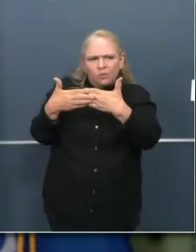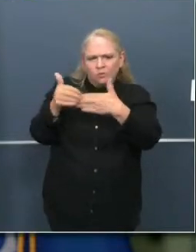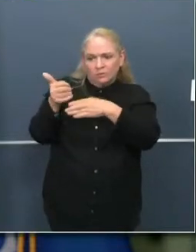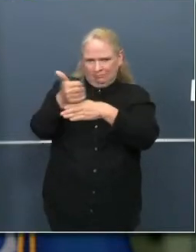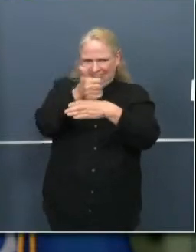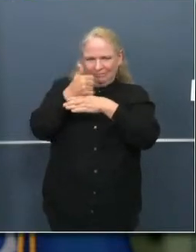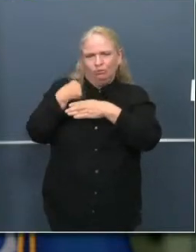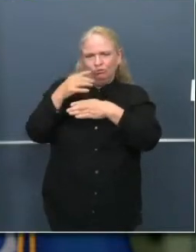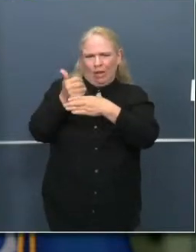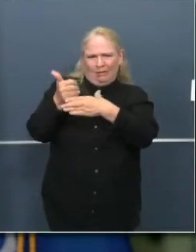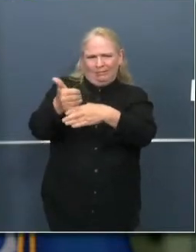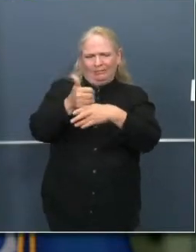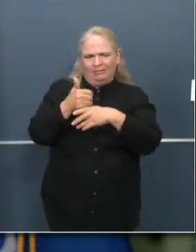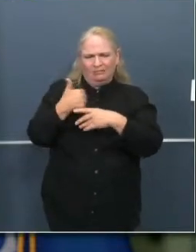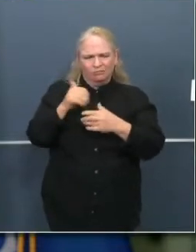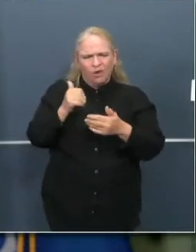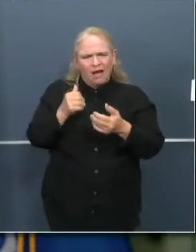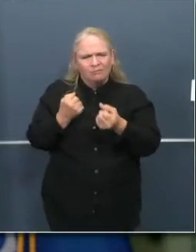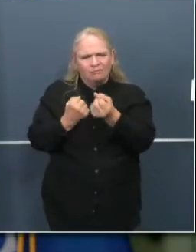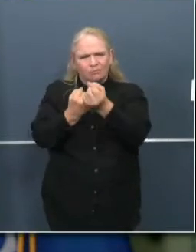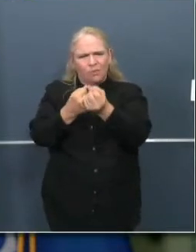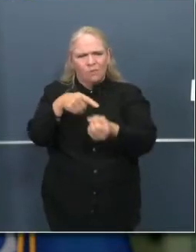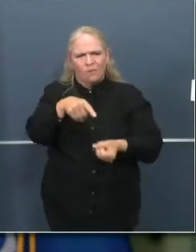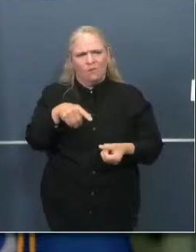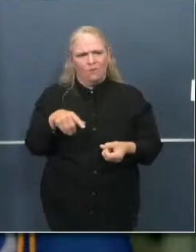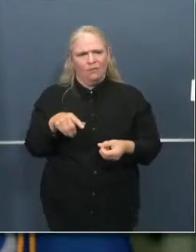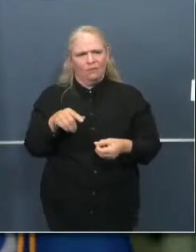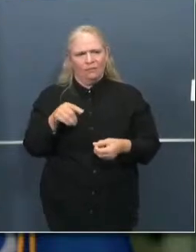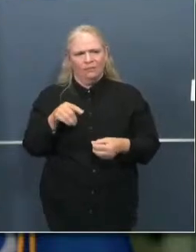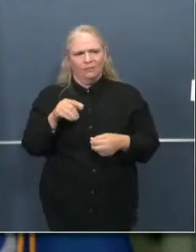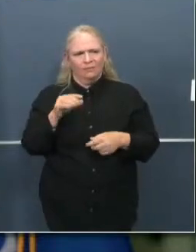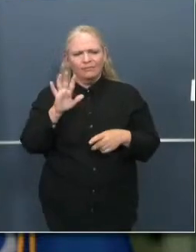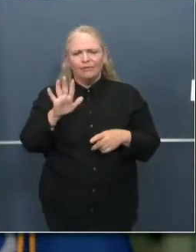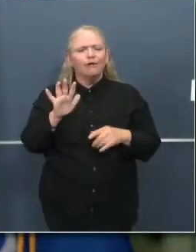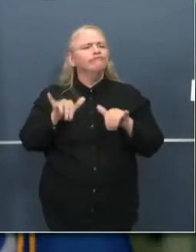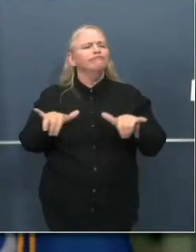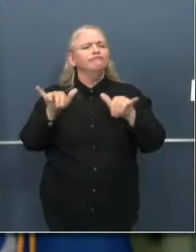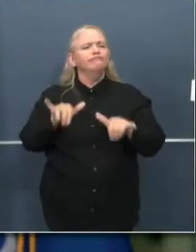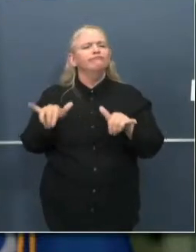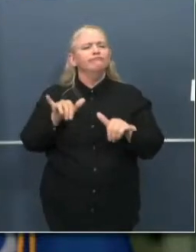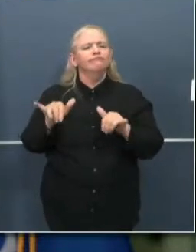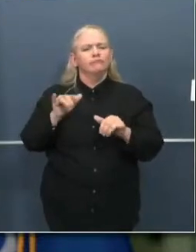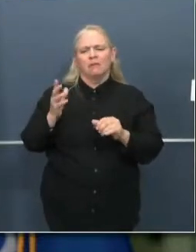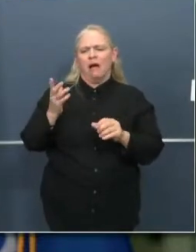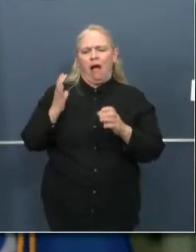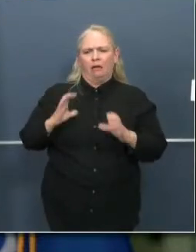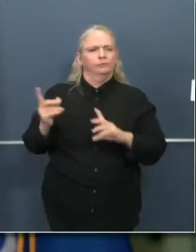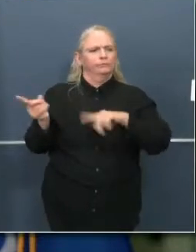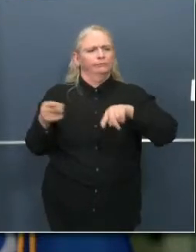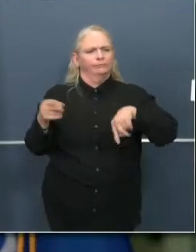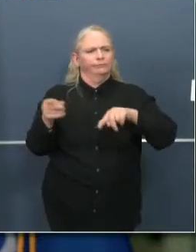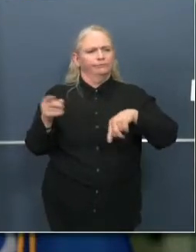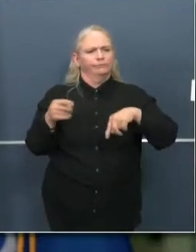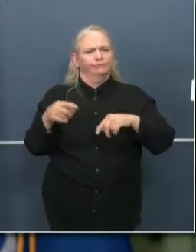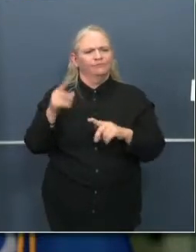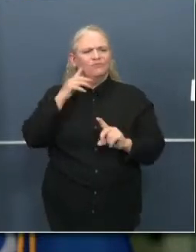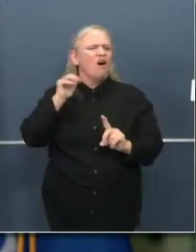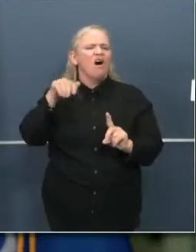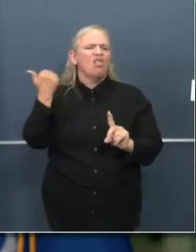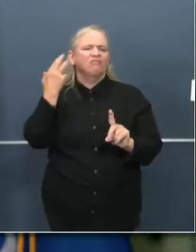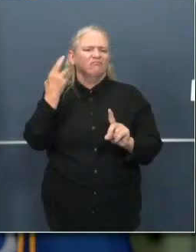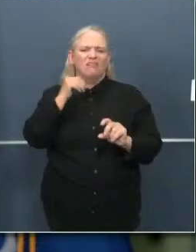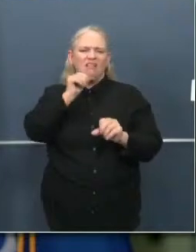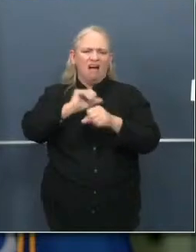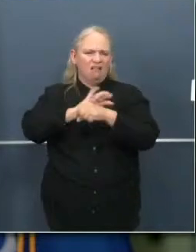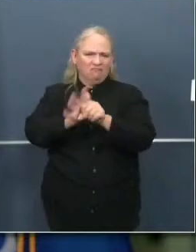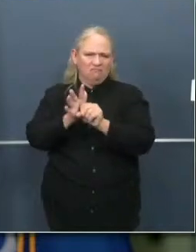otherwise come in for non-urgent care needs. You reduce the total number of people coming in for elected surgeries, as an example. You